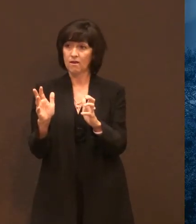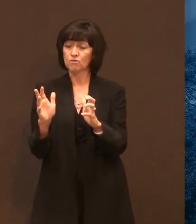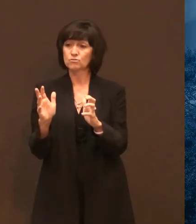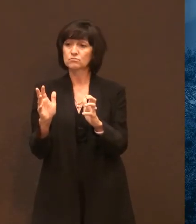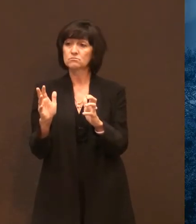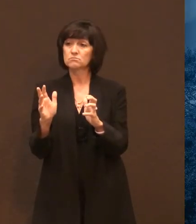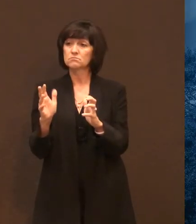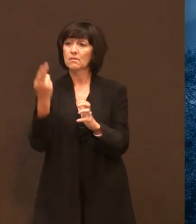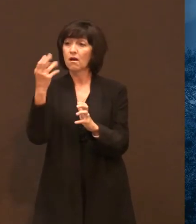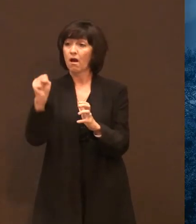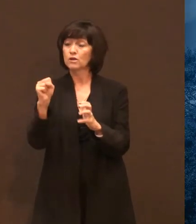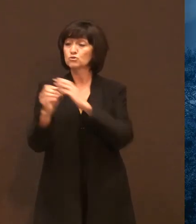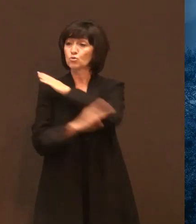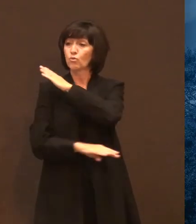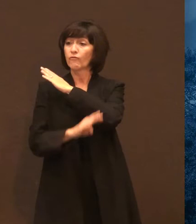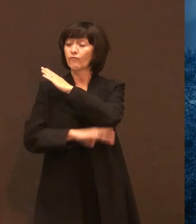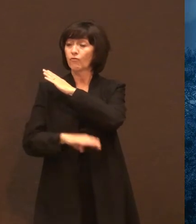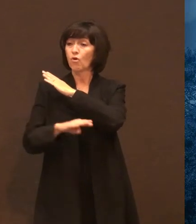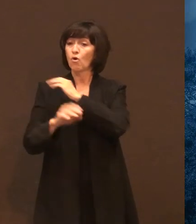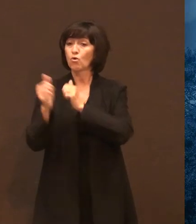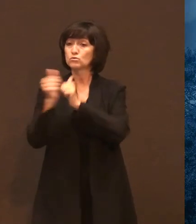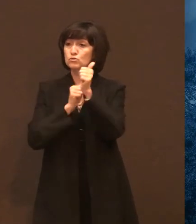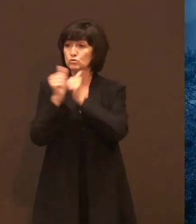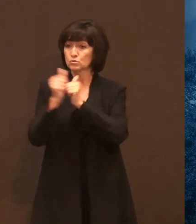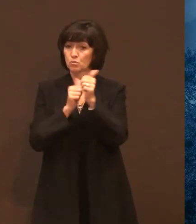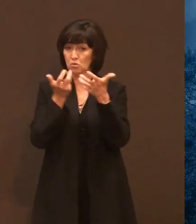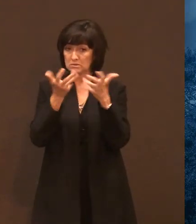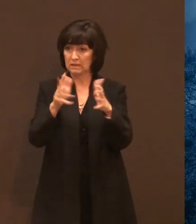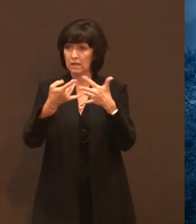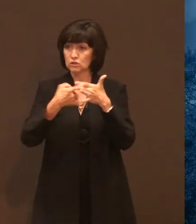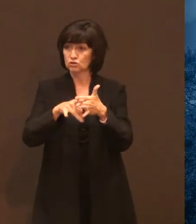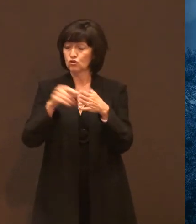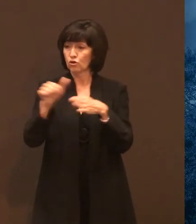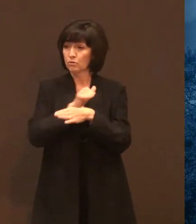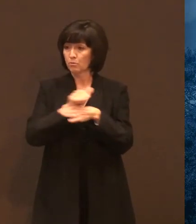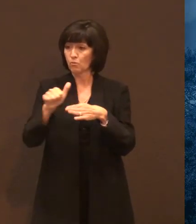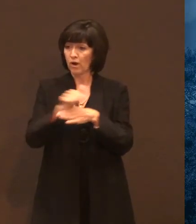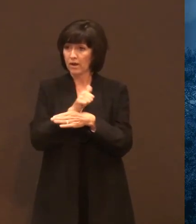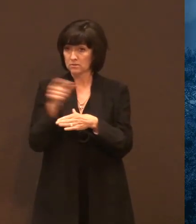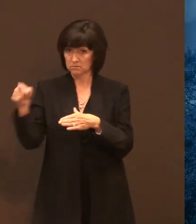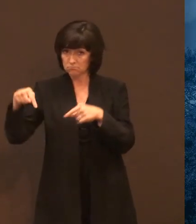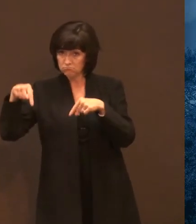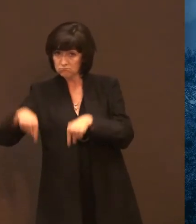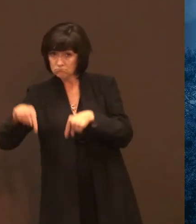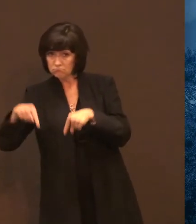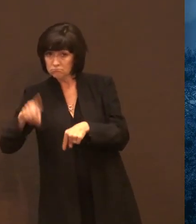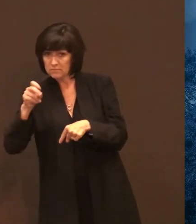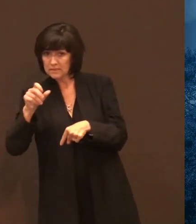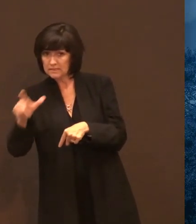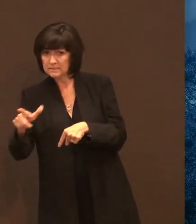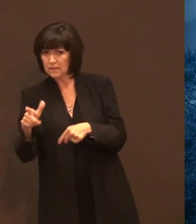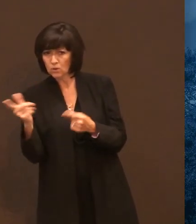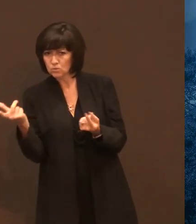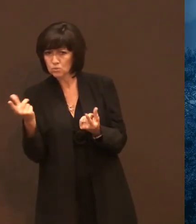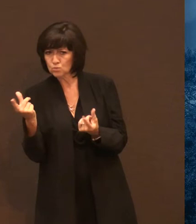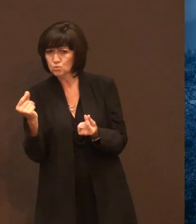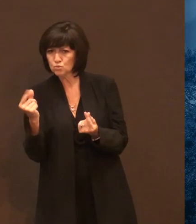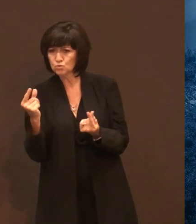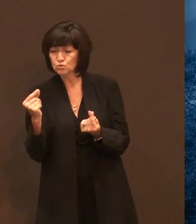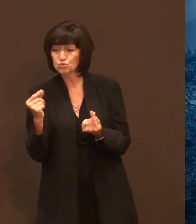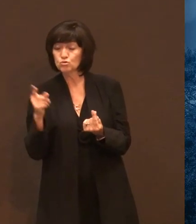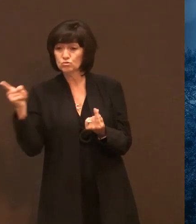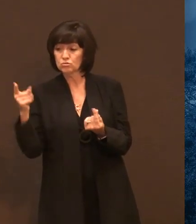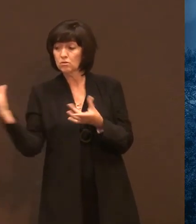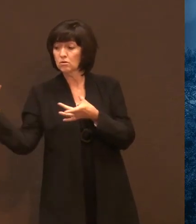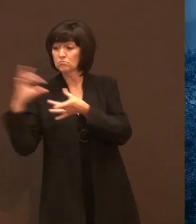Will Delaware be following soon? And we had a similar question. What factors, besides the opening of the schools, do you feel are most important when it